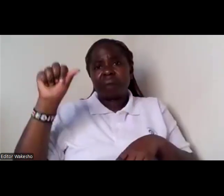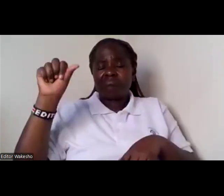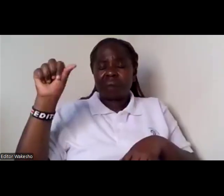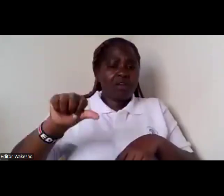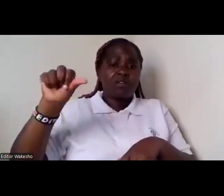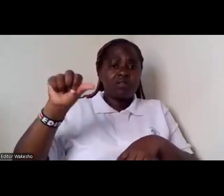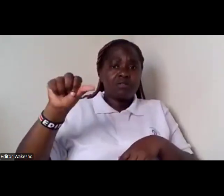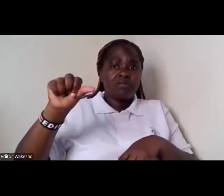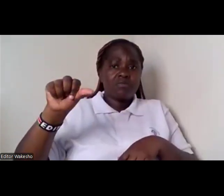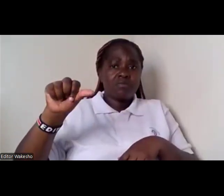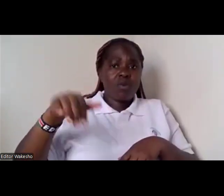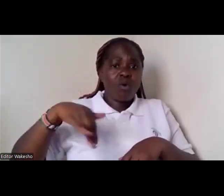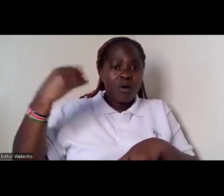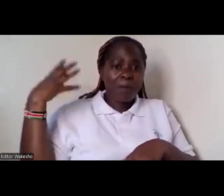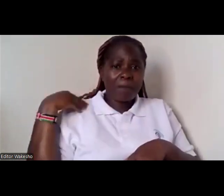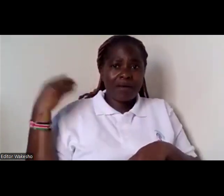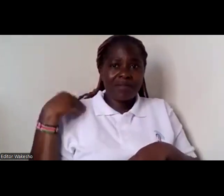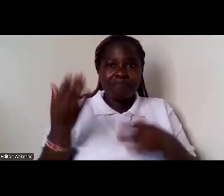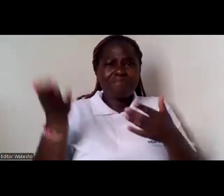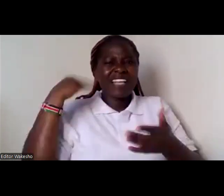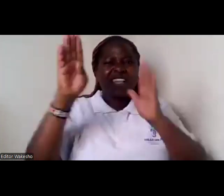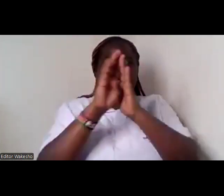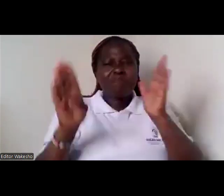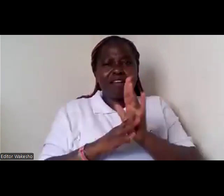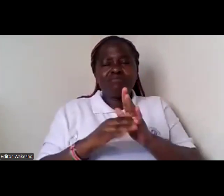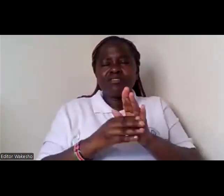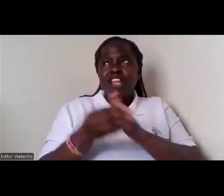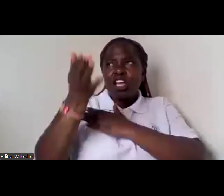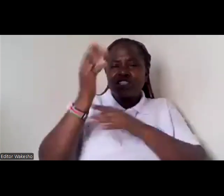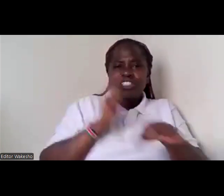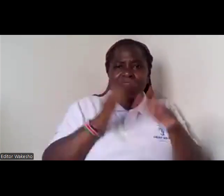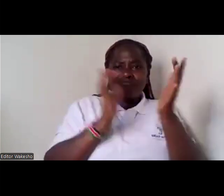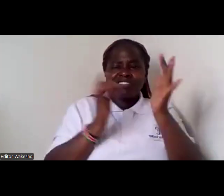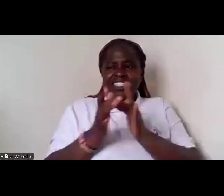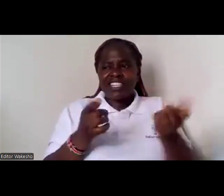in the biblical days. This is basically when someone